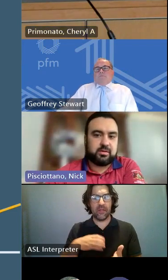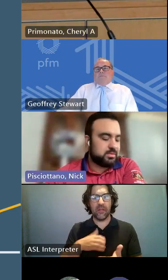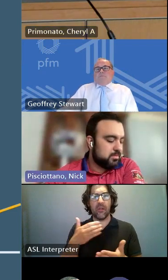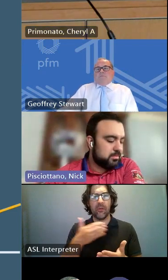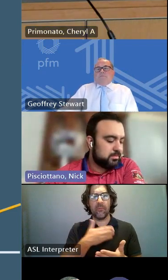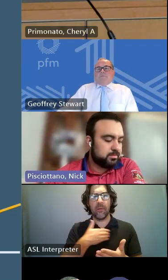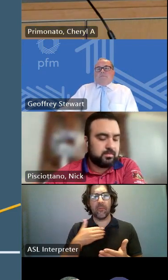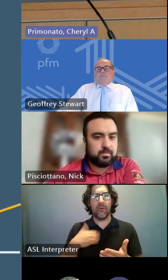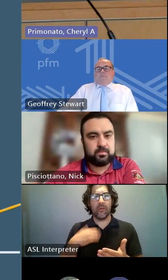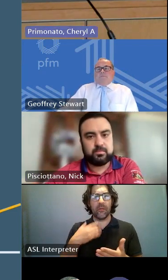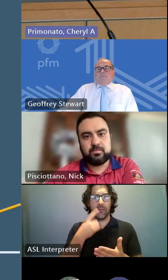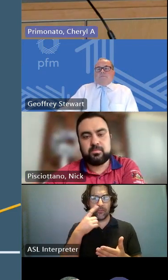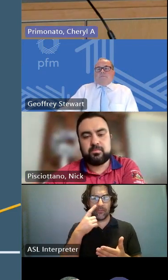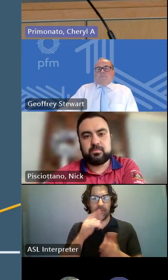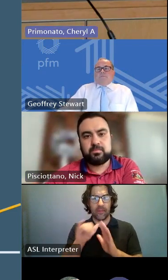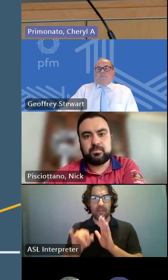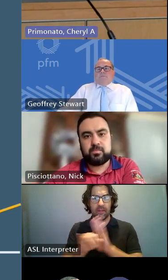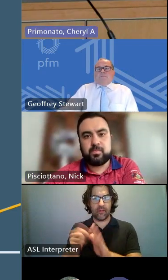identify yourselves?